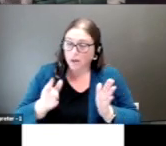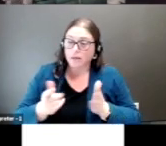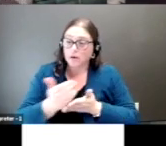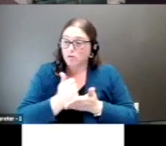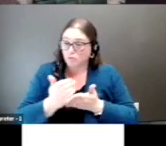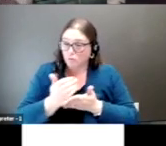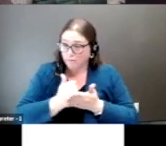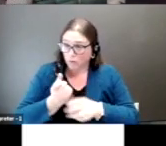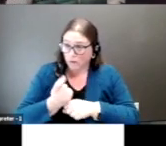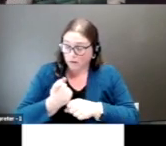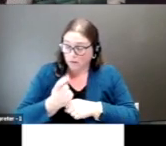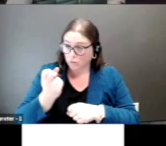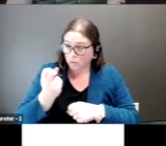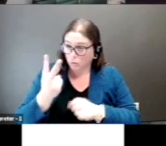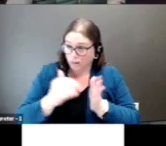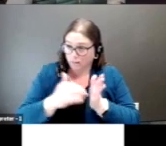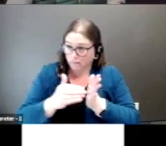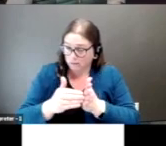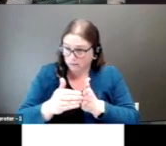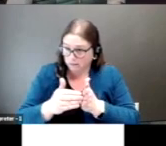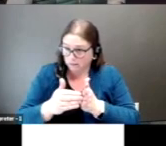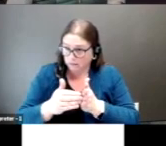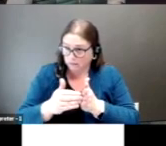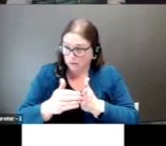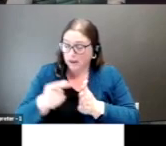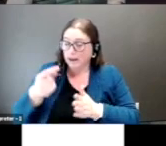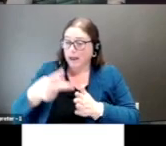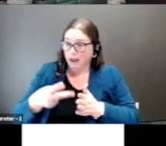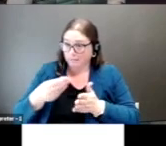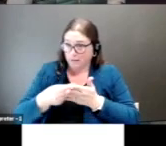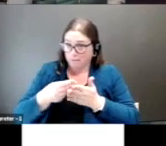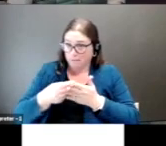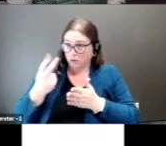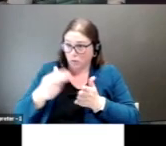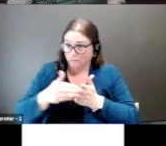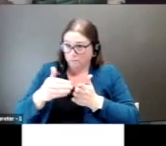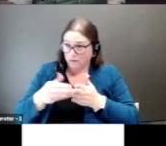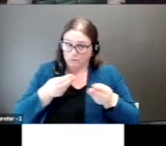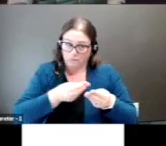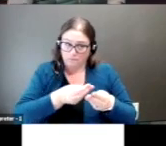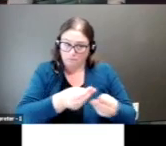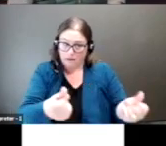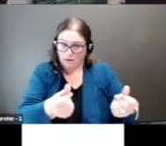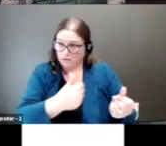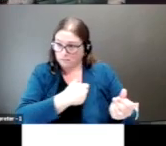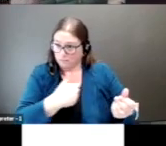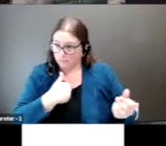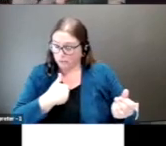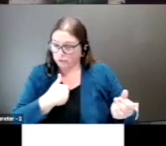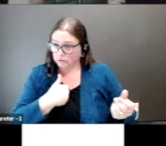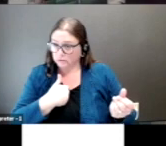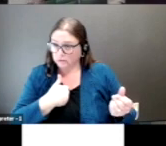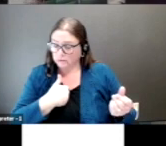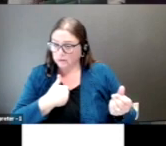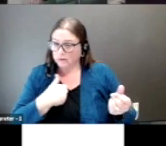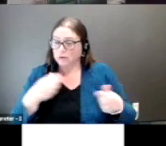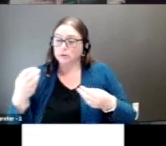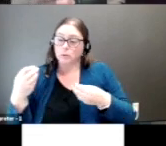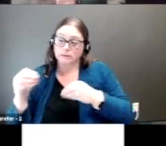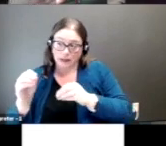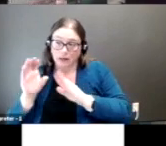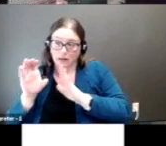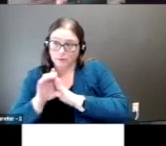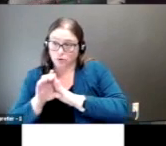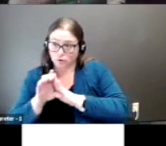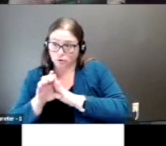annually. Half of that they've paid out to members, and so they get they sell their photography, but they also